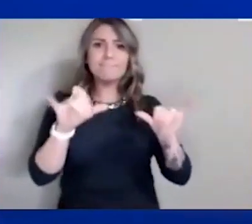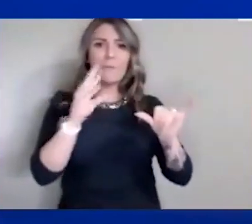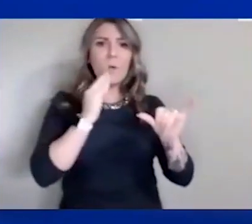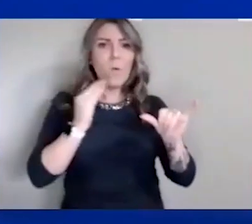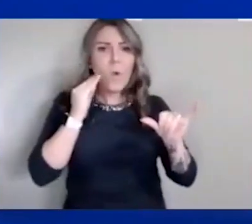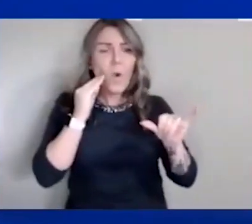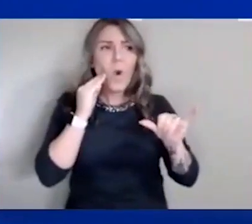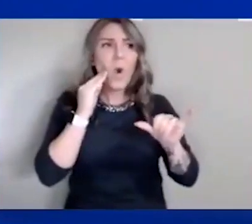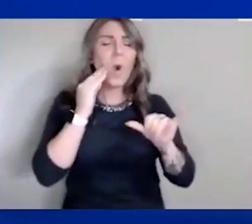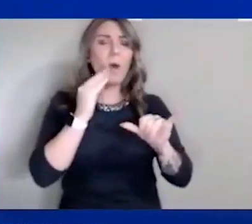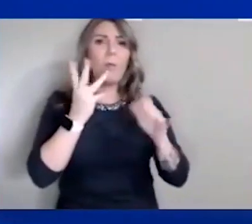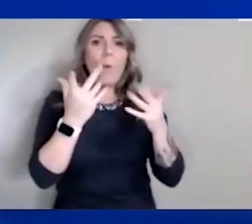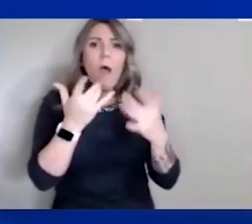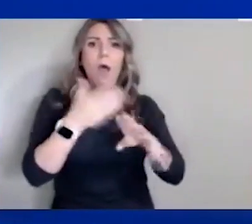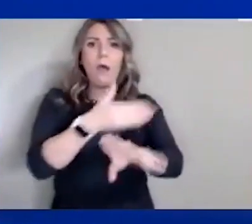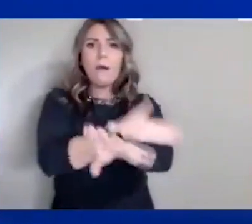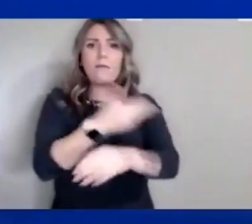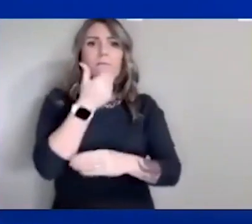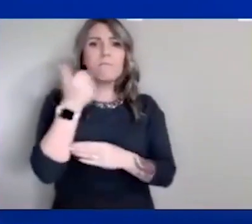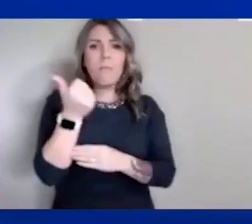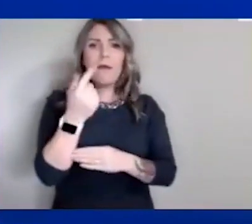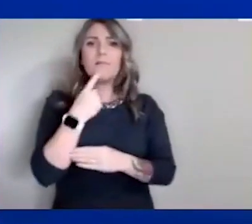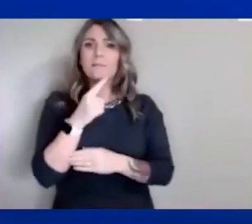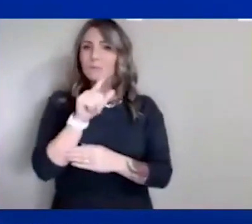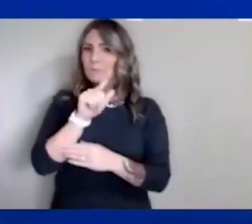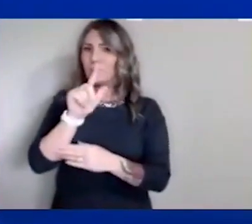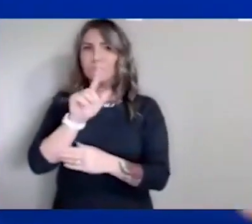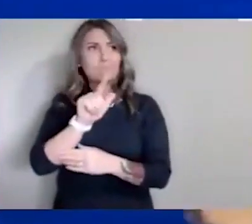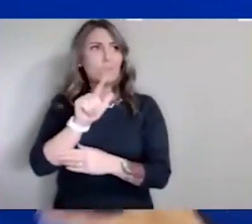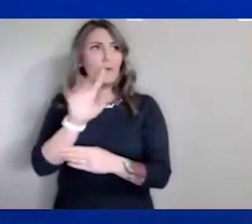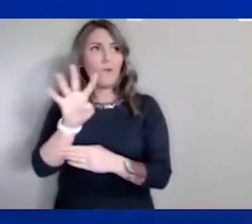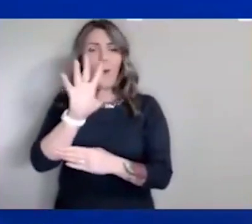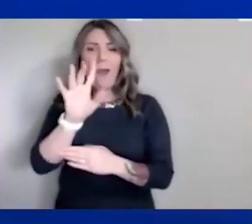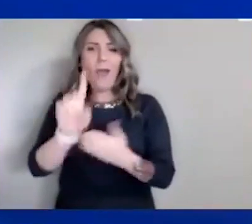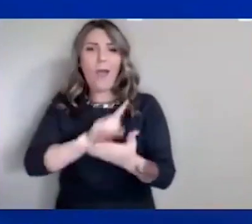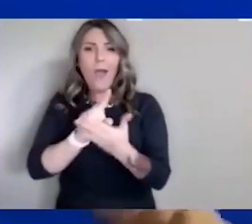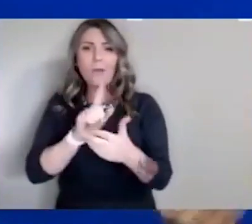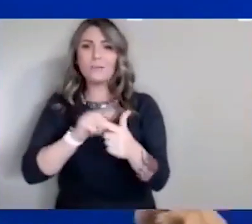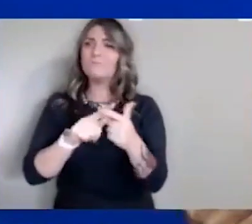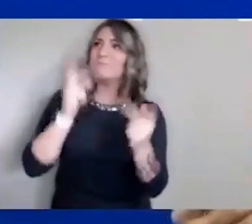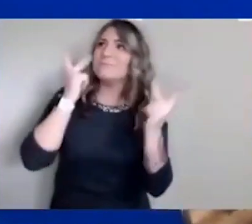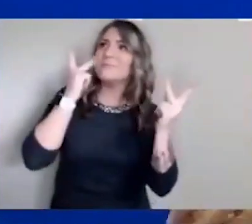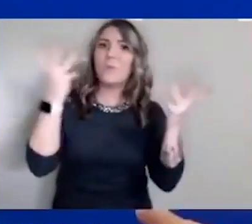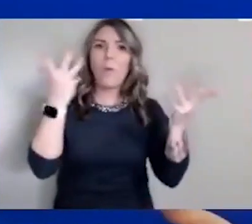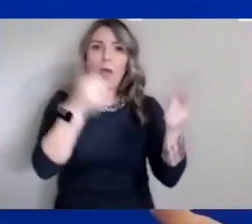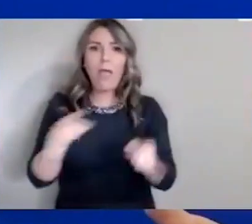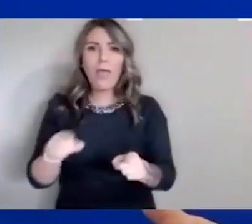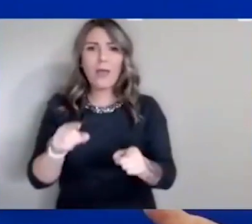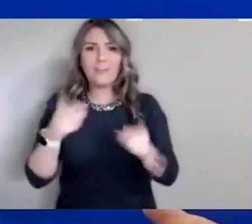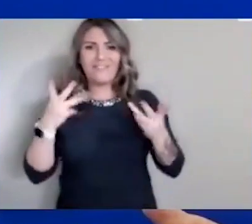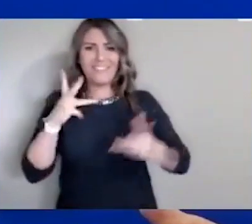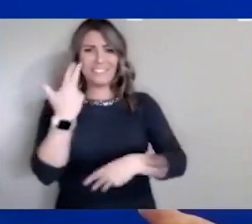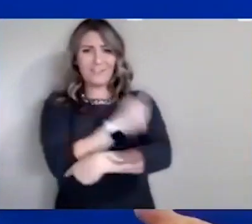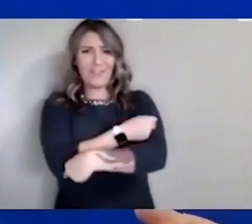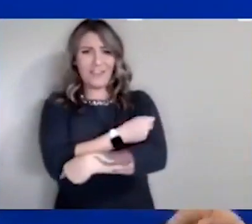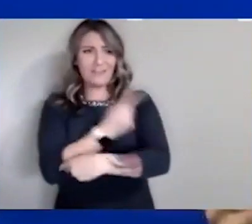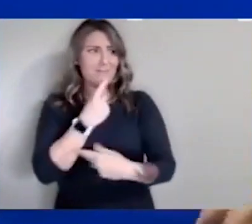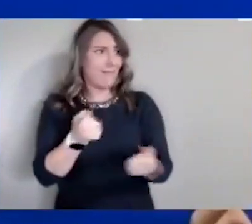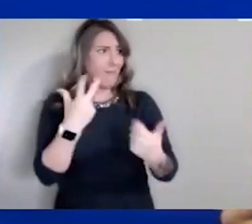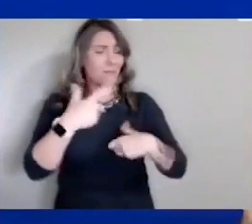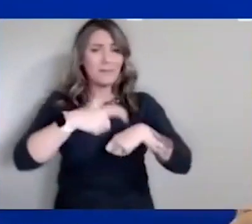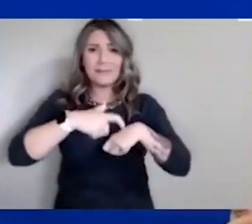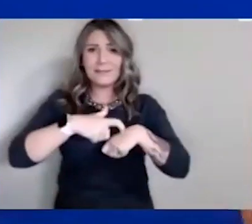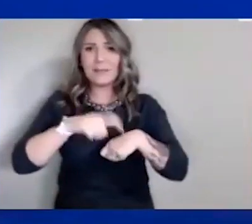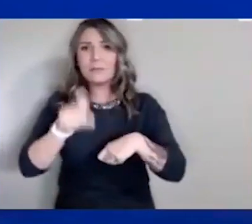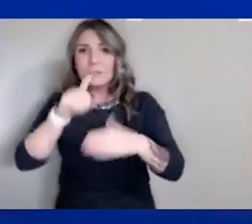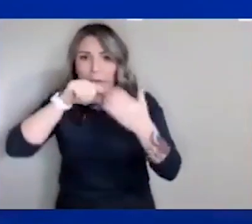till your throat feels better, give yourself 24 hours, and then let's see where you go. Yeah. Because they're vaccinated. How many times do I have to keep checking people who are vaccinated? I think that